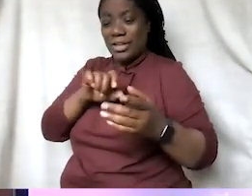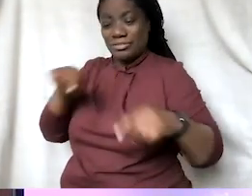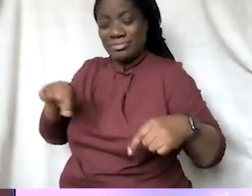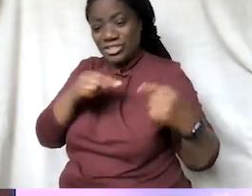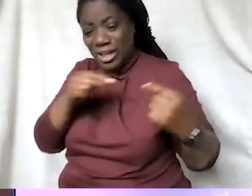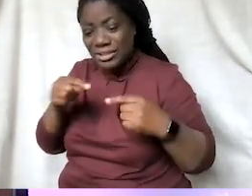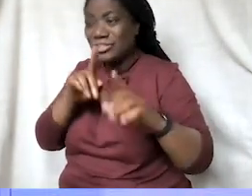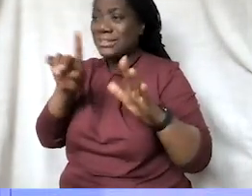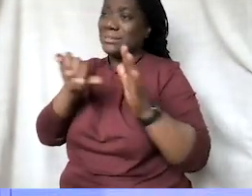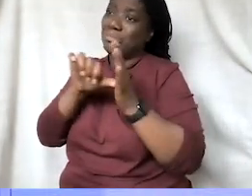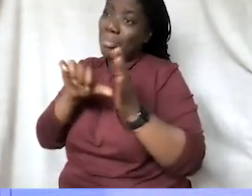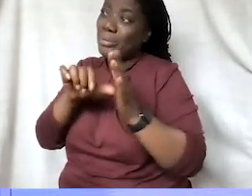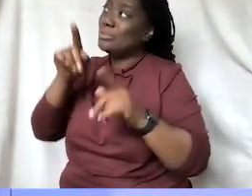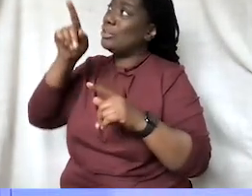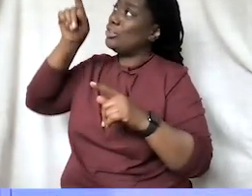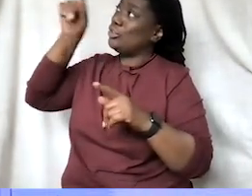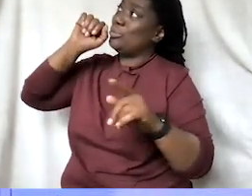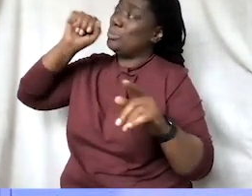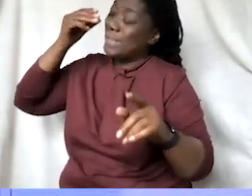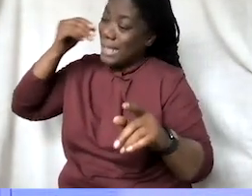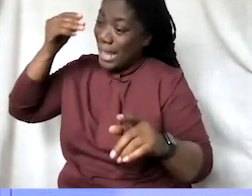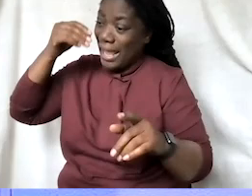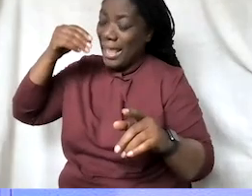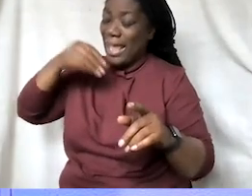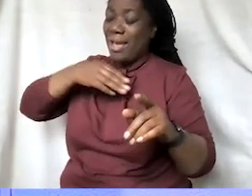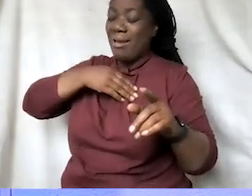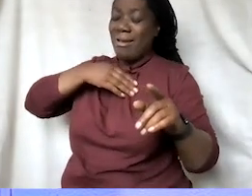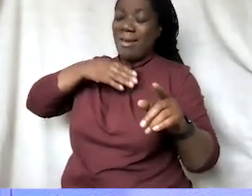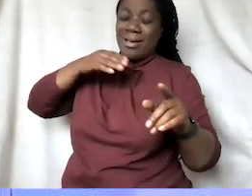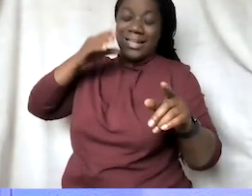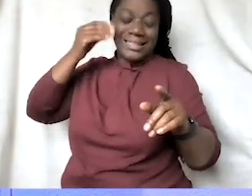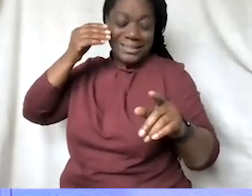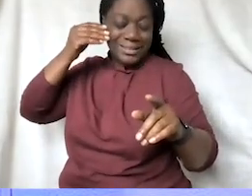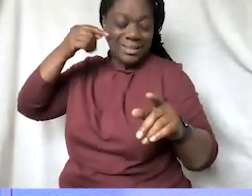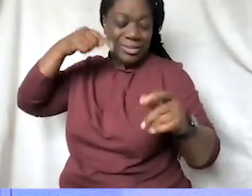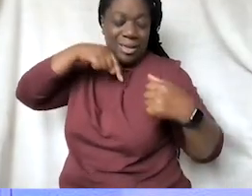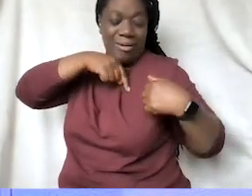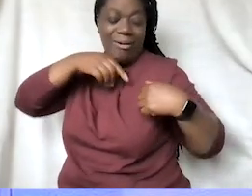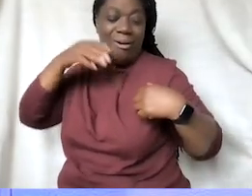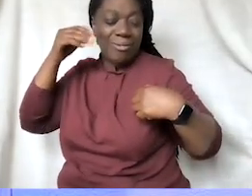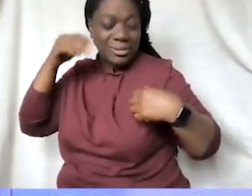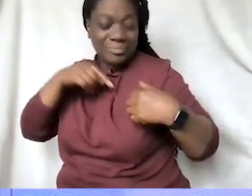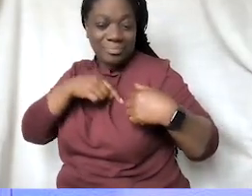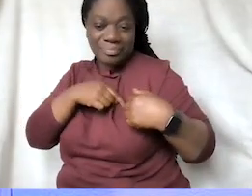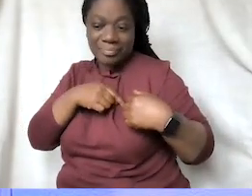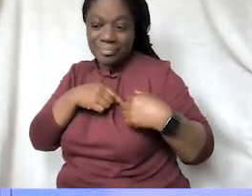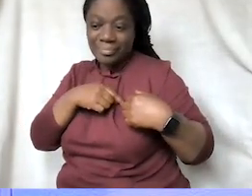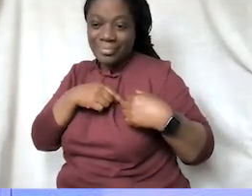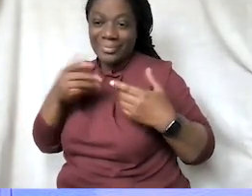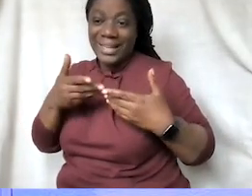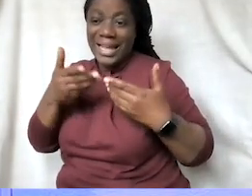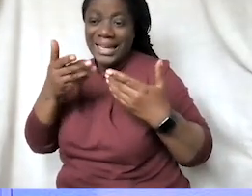they are going through tonight, that you will hear the utterings of their heart, the groanings of their heart, and grant